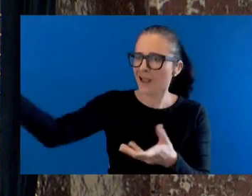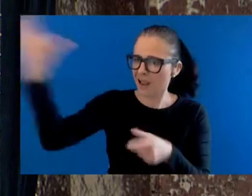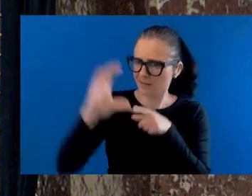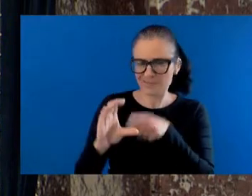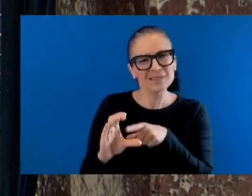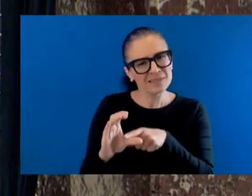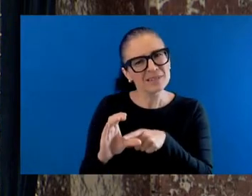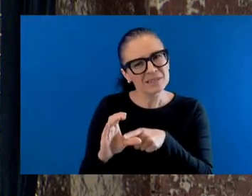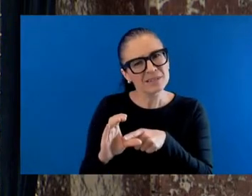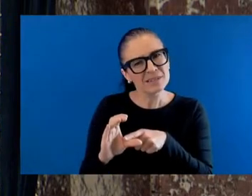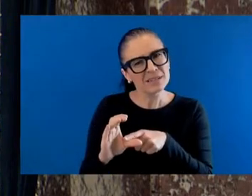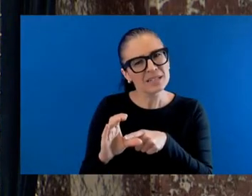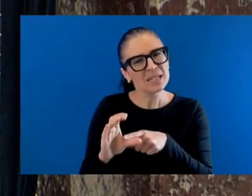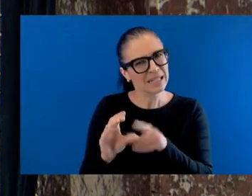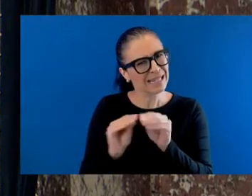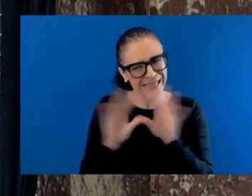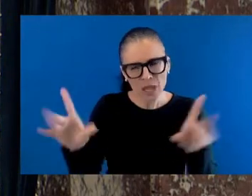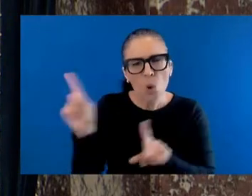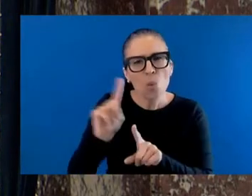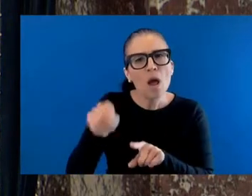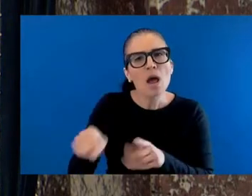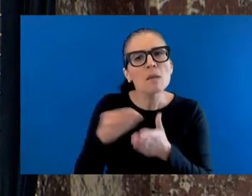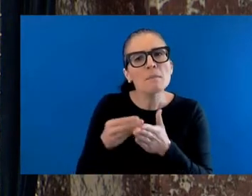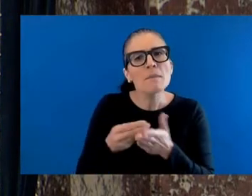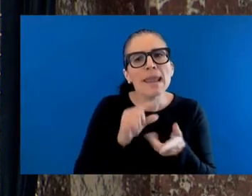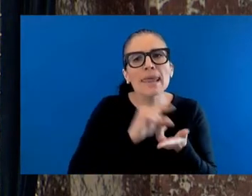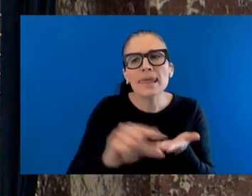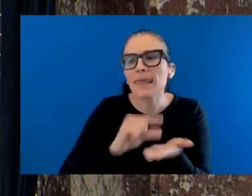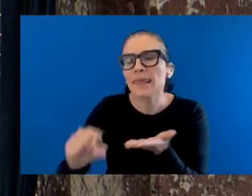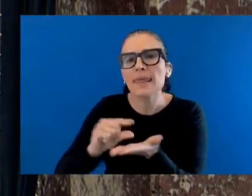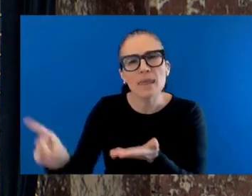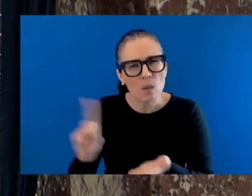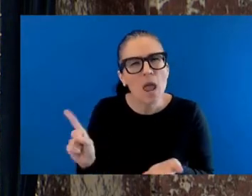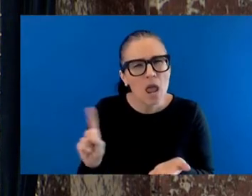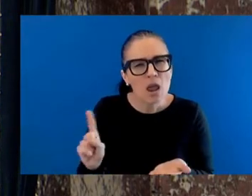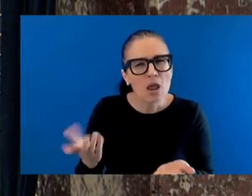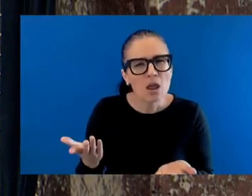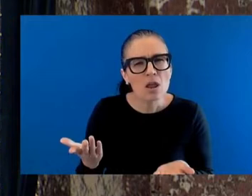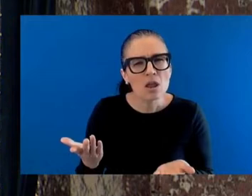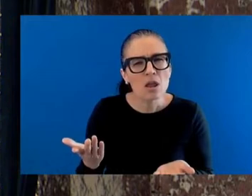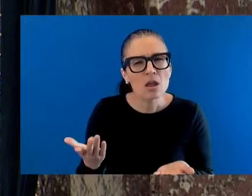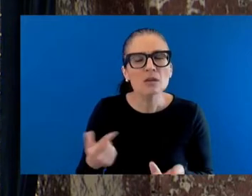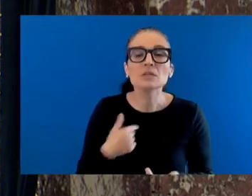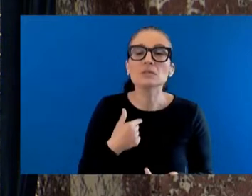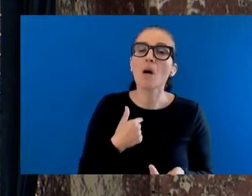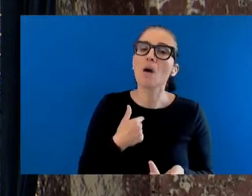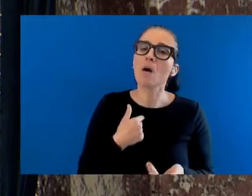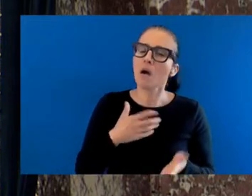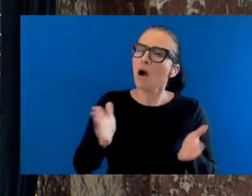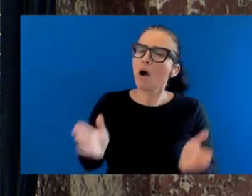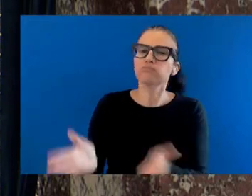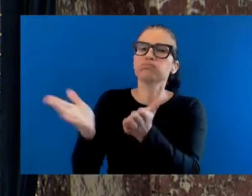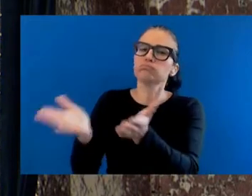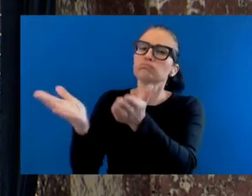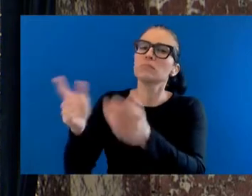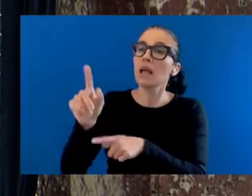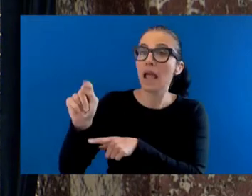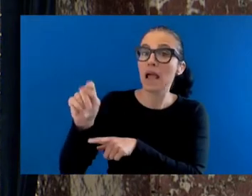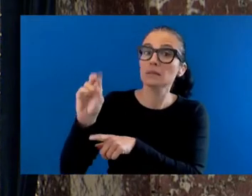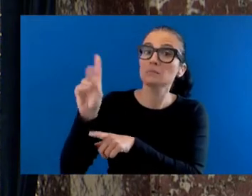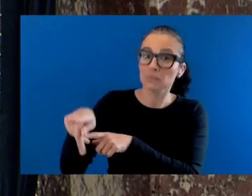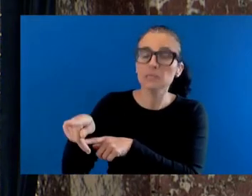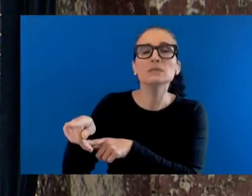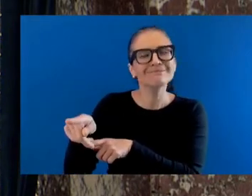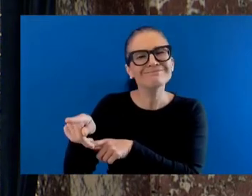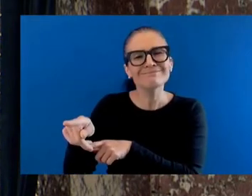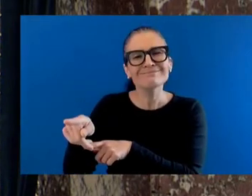position and instruct the Auditor General to look into this so that it can clear up this matter and make it sure that there isn't anything